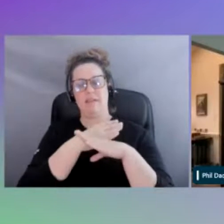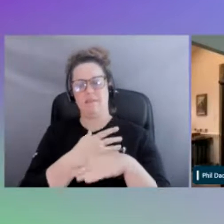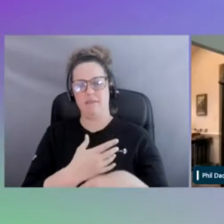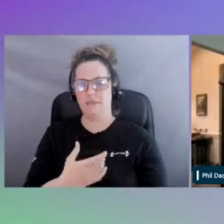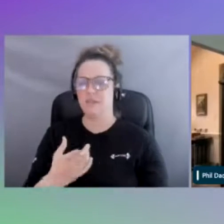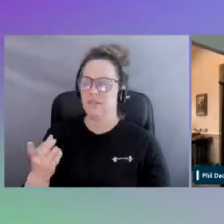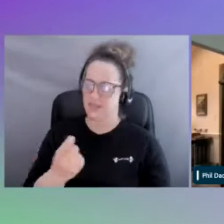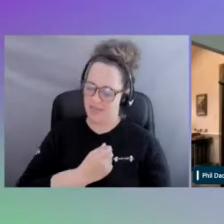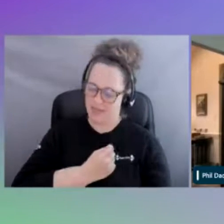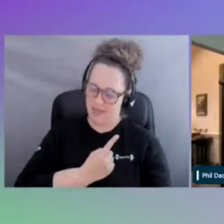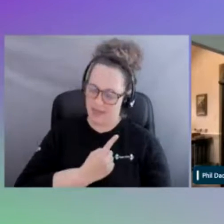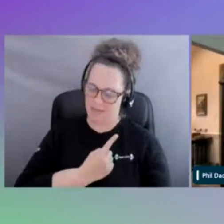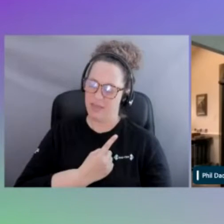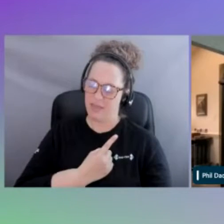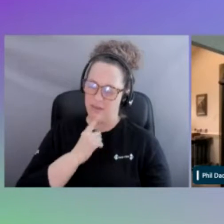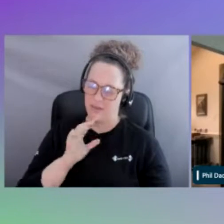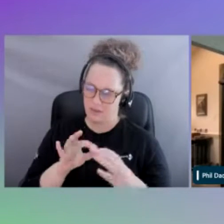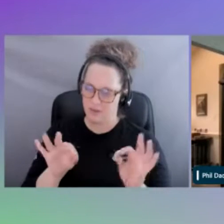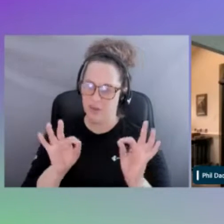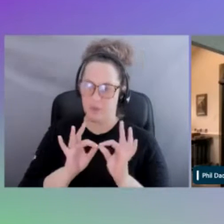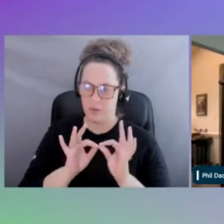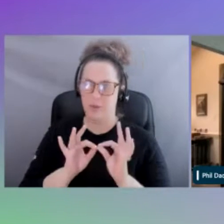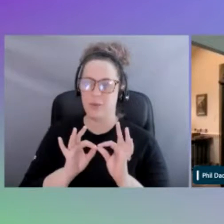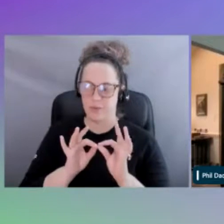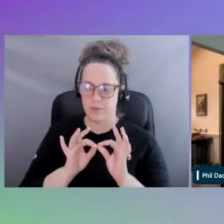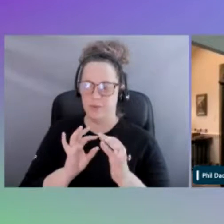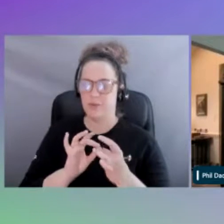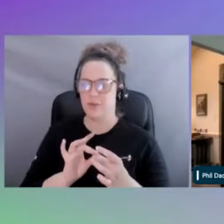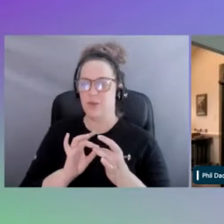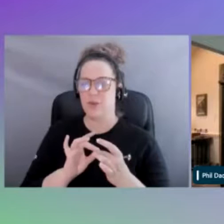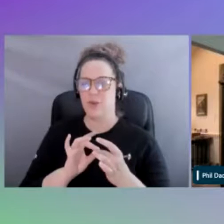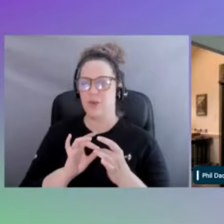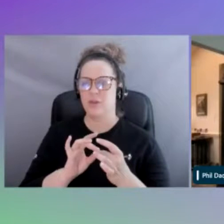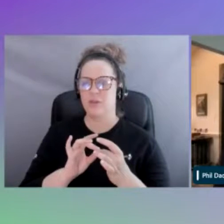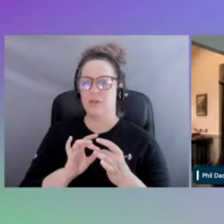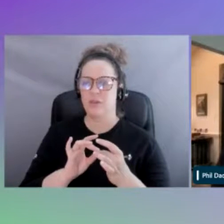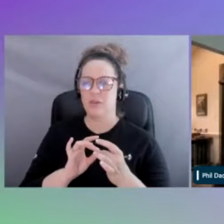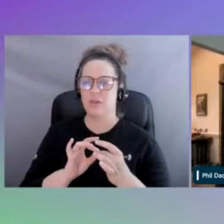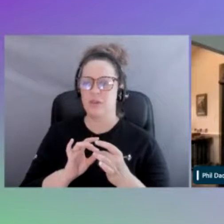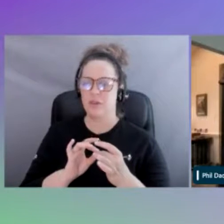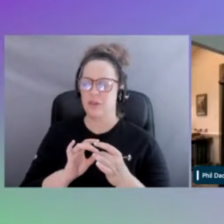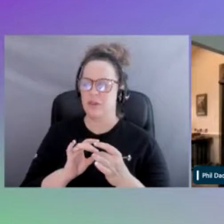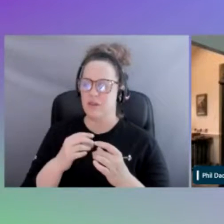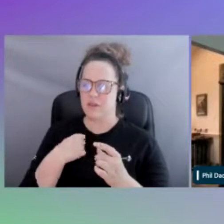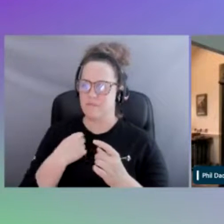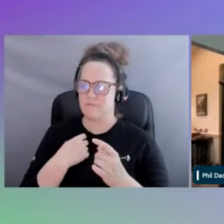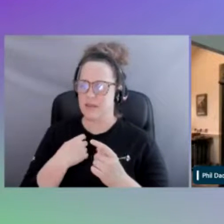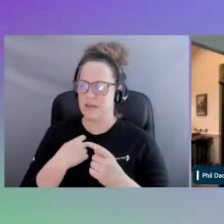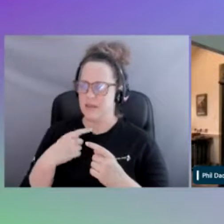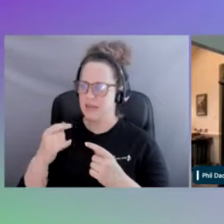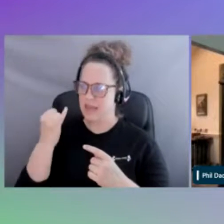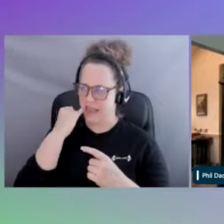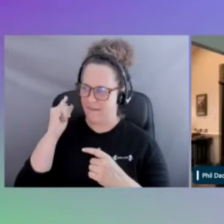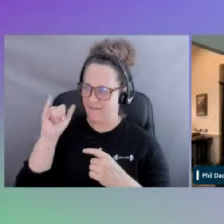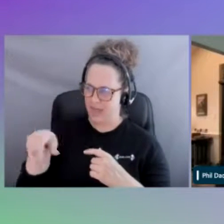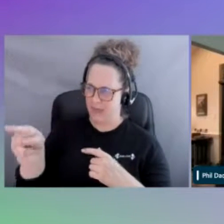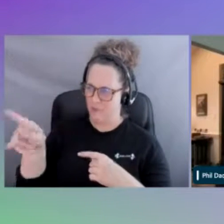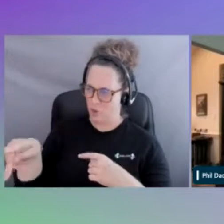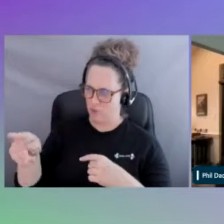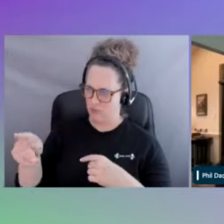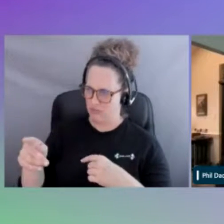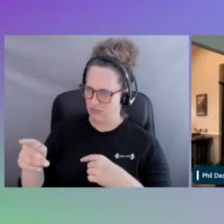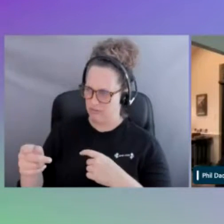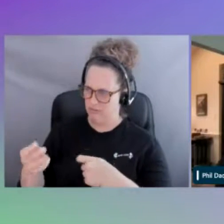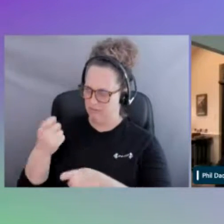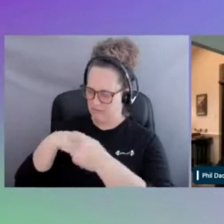where the empathy comes in terms of putting myself in their shoes. And this took time. Like I